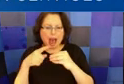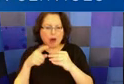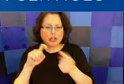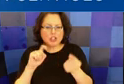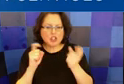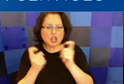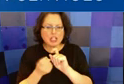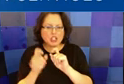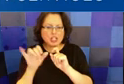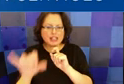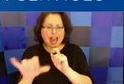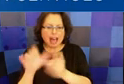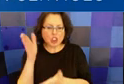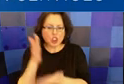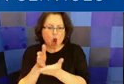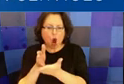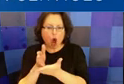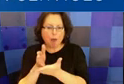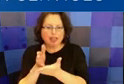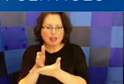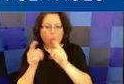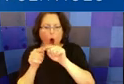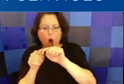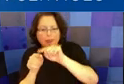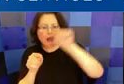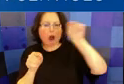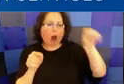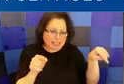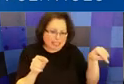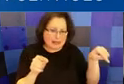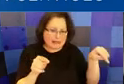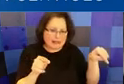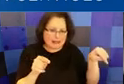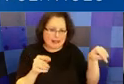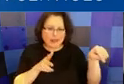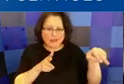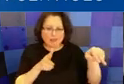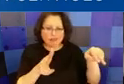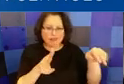stop on the other side of East Carson where